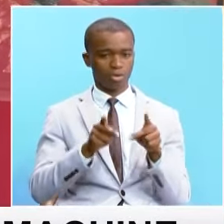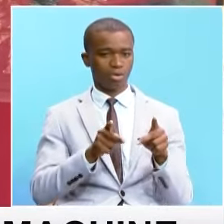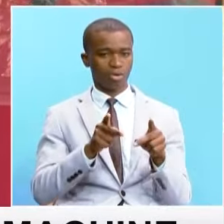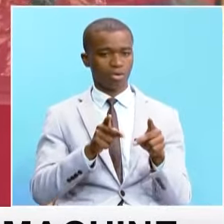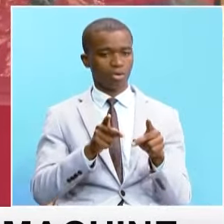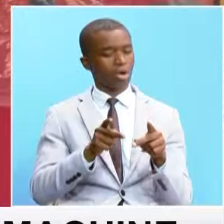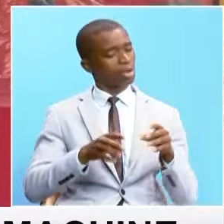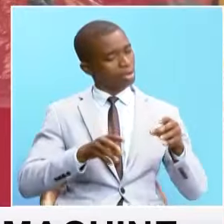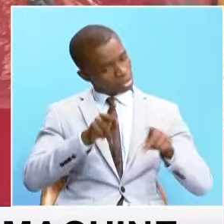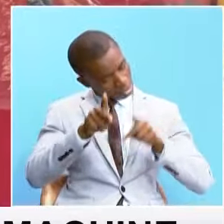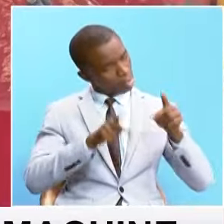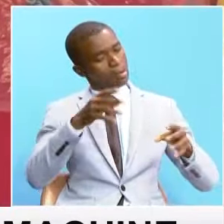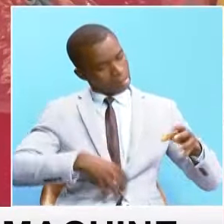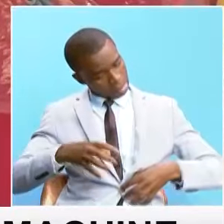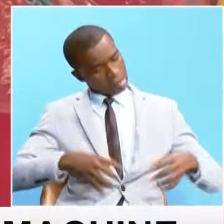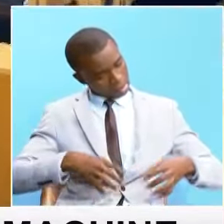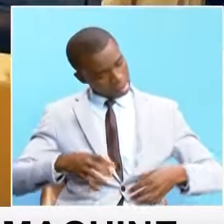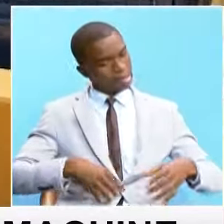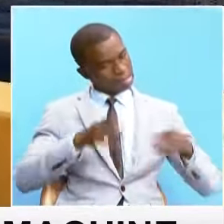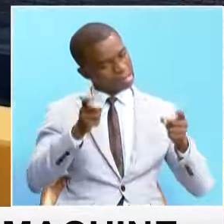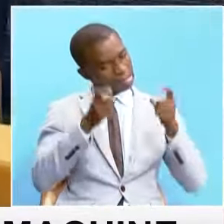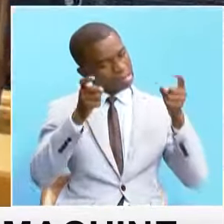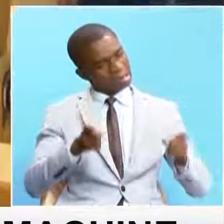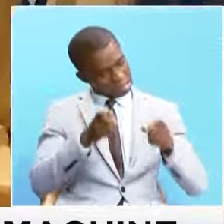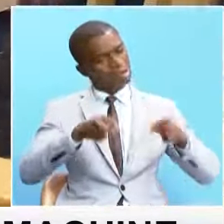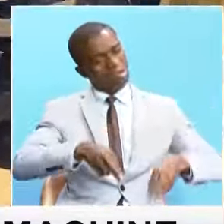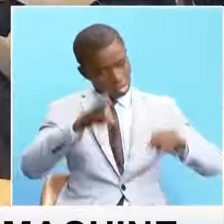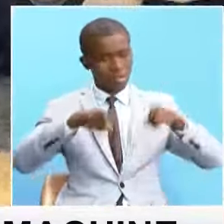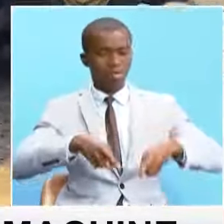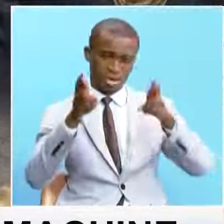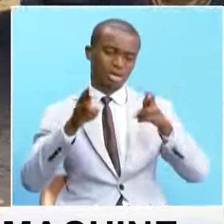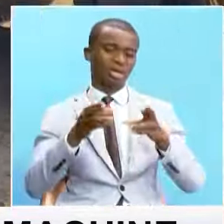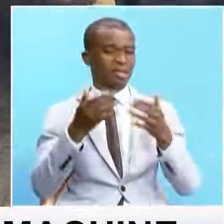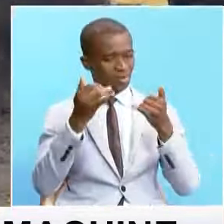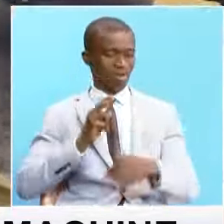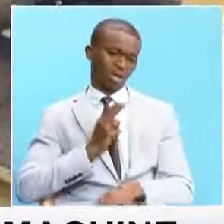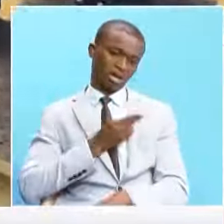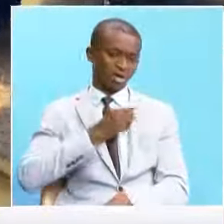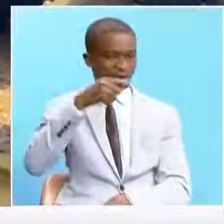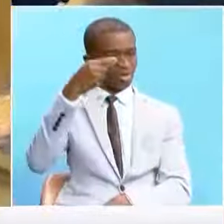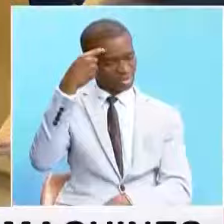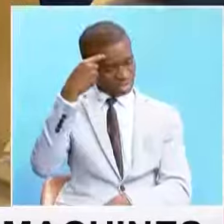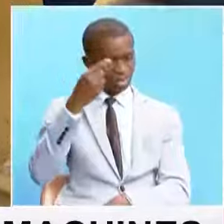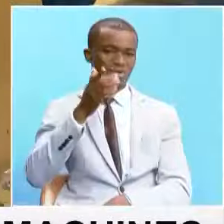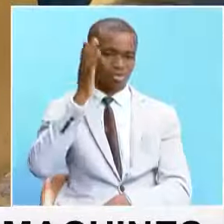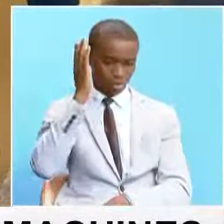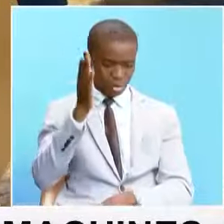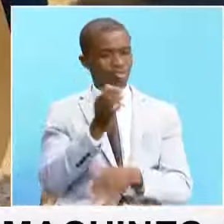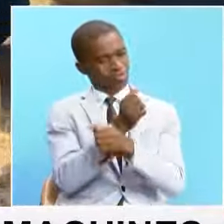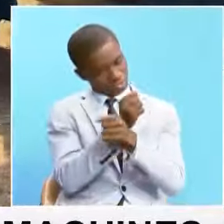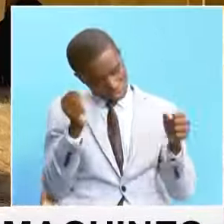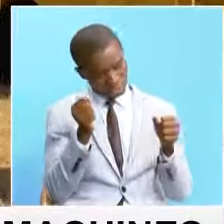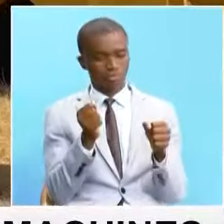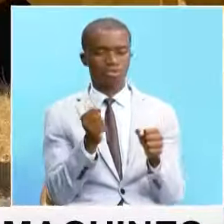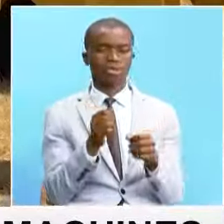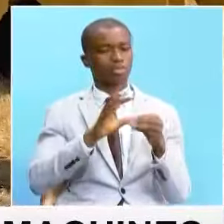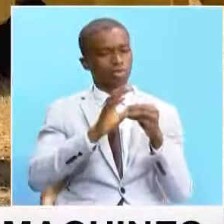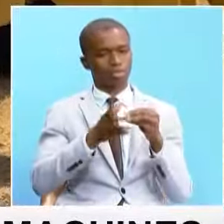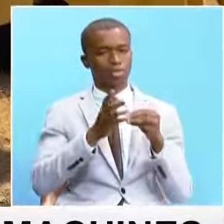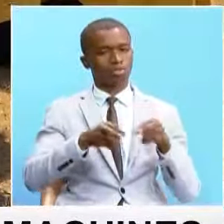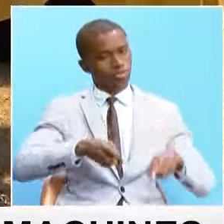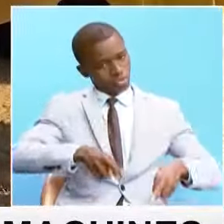acknowledge and appreciate that roads have not been worked on in a long period of time. And this has been because of the